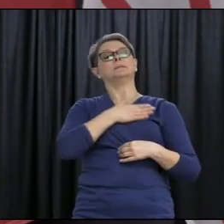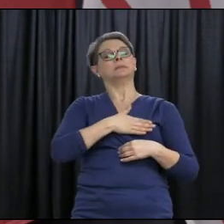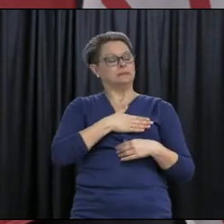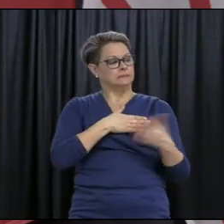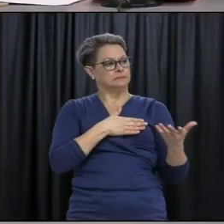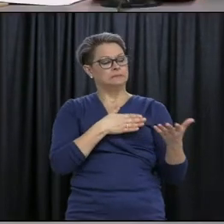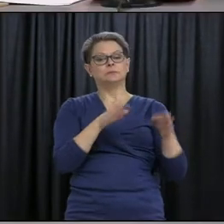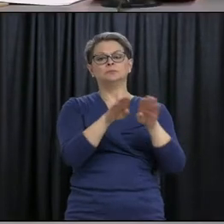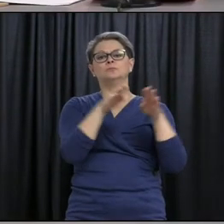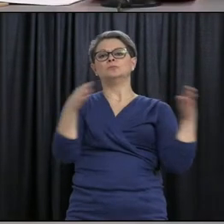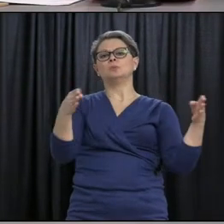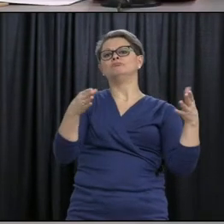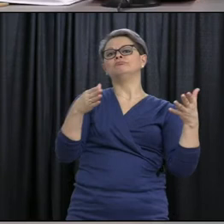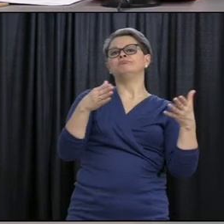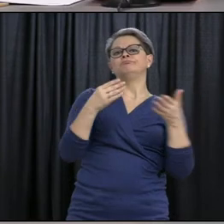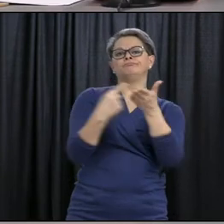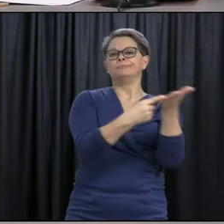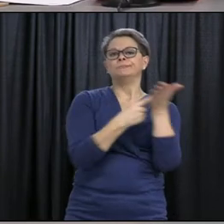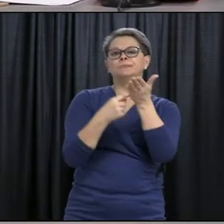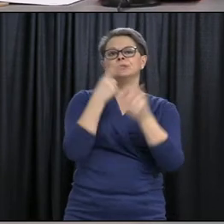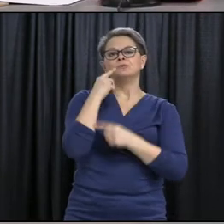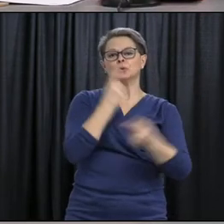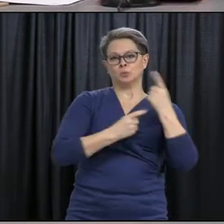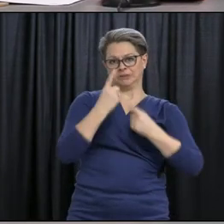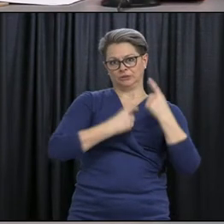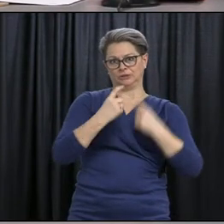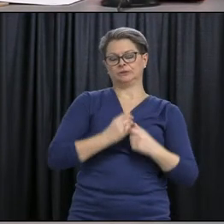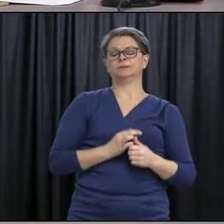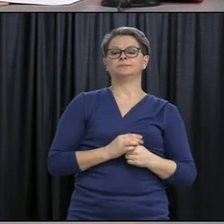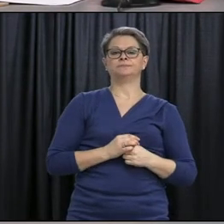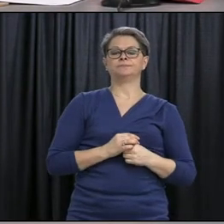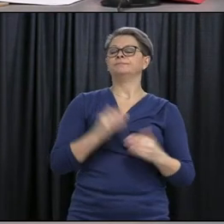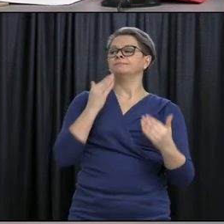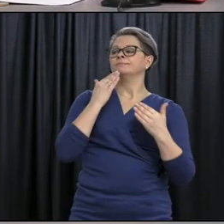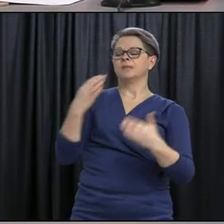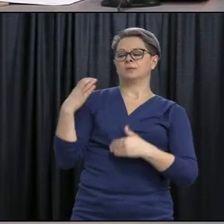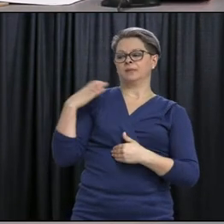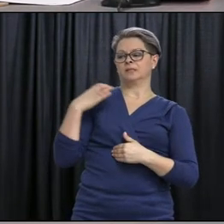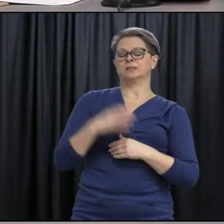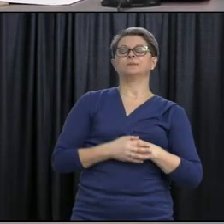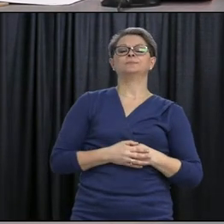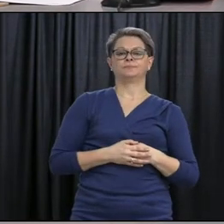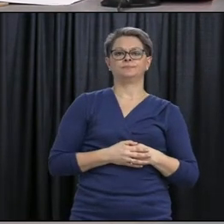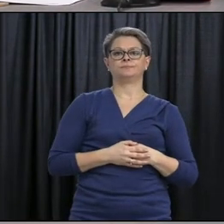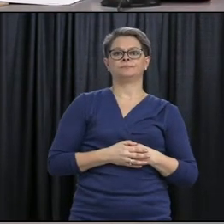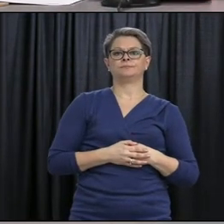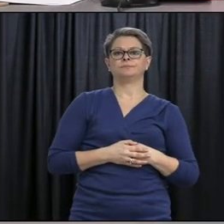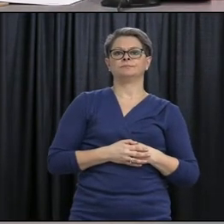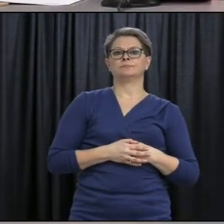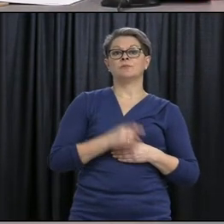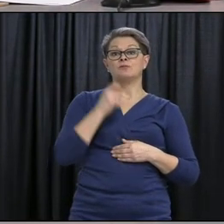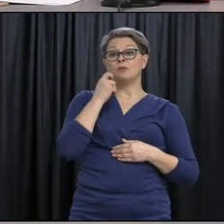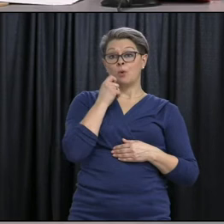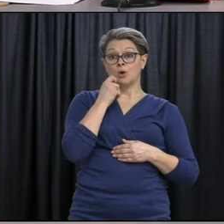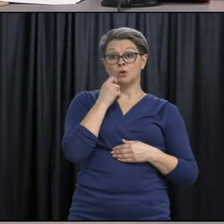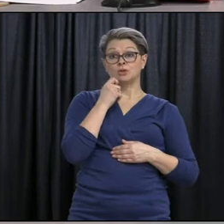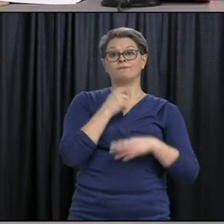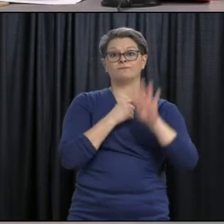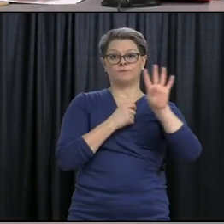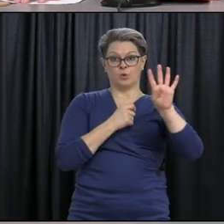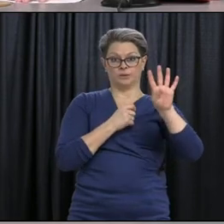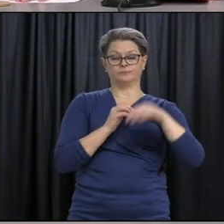questions. Thank you, Minister. For the benefit of our speakers, there are four reporters registered for